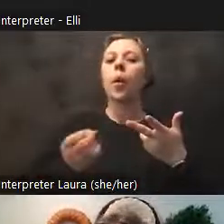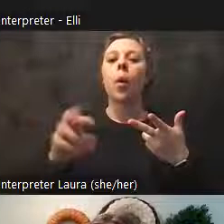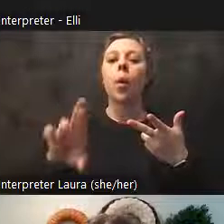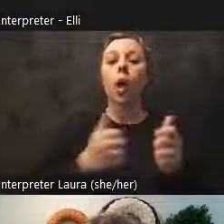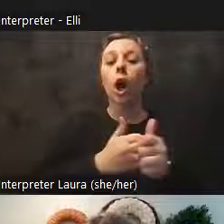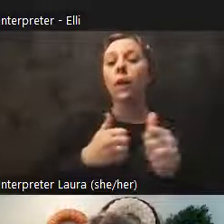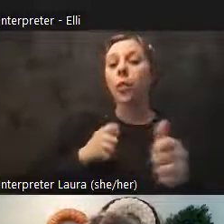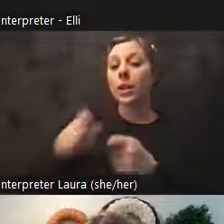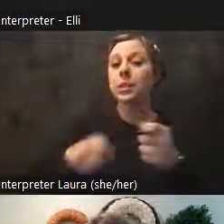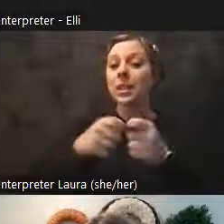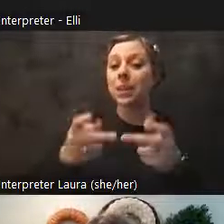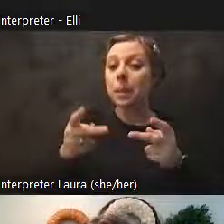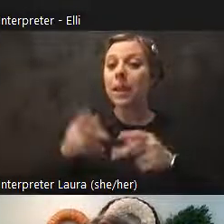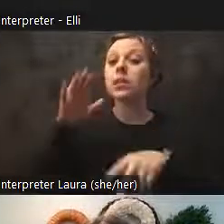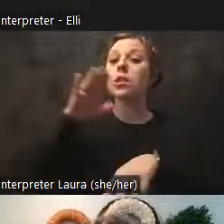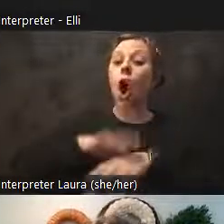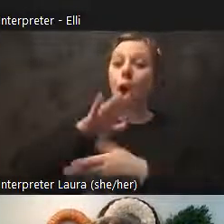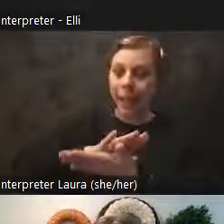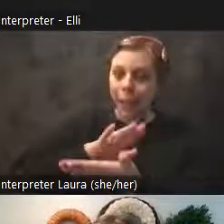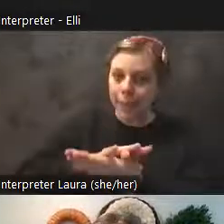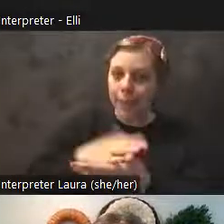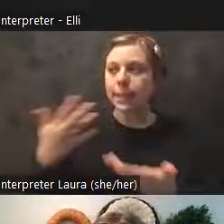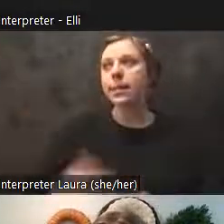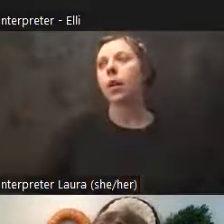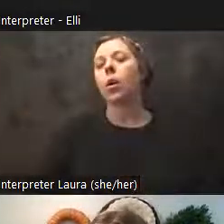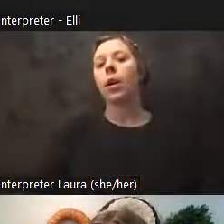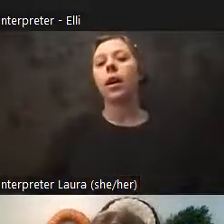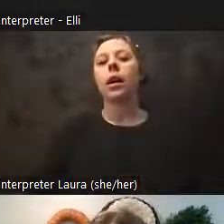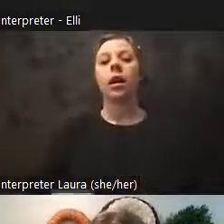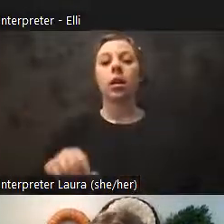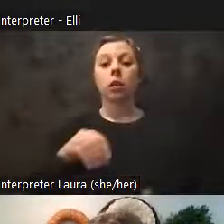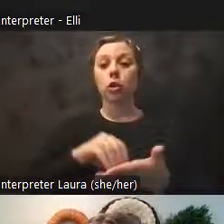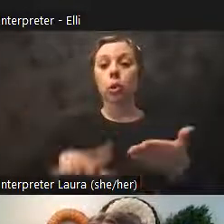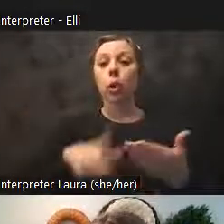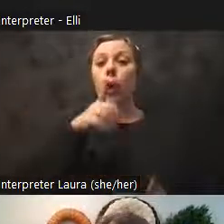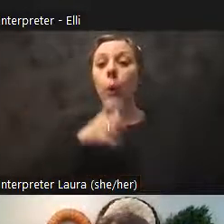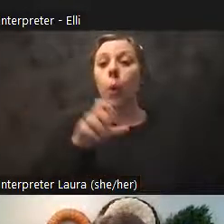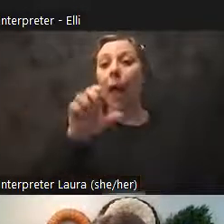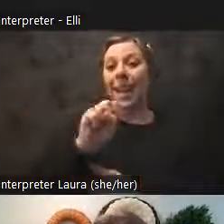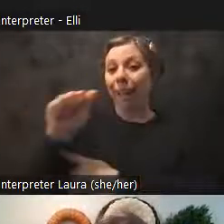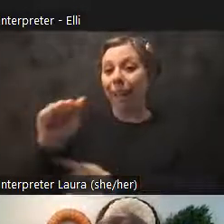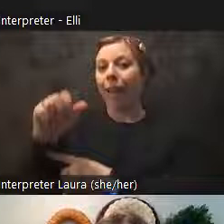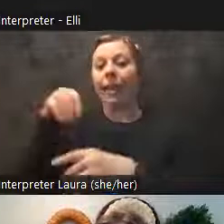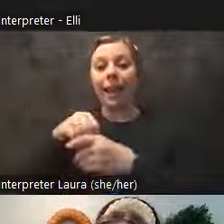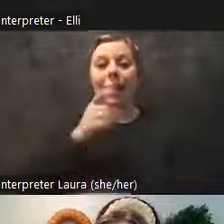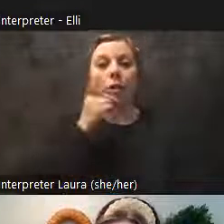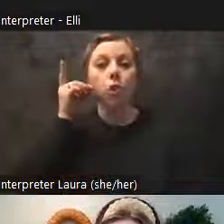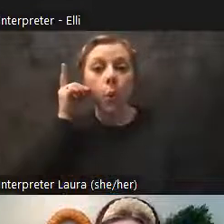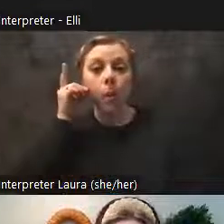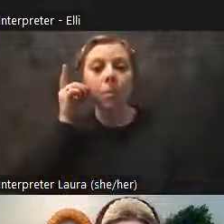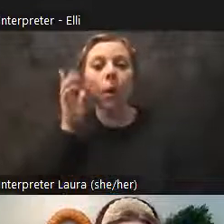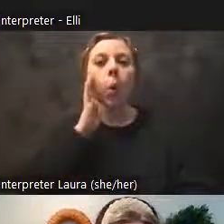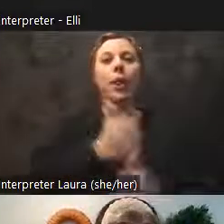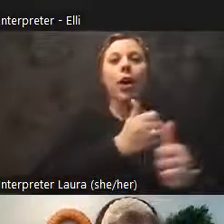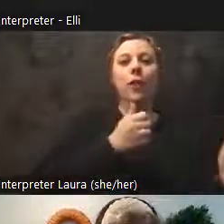places on campus. So for students who have been sexually assaulted in their dorm room, they're avoiding their dorm room,